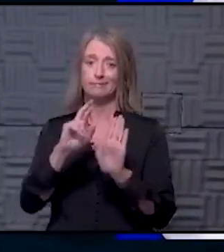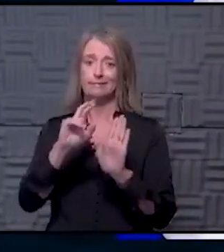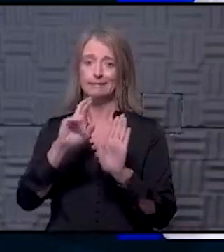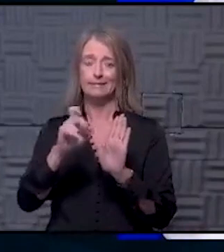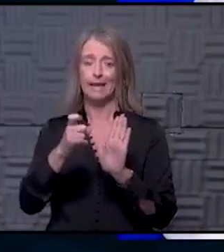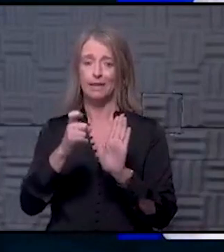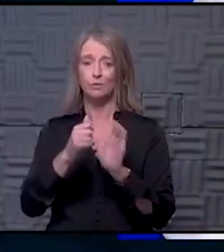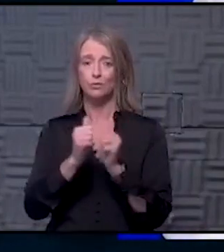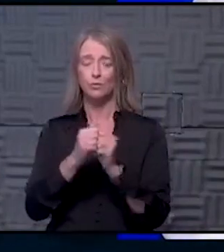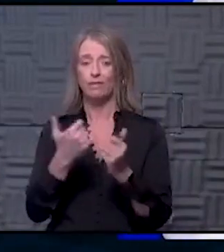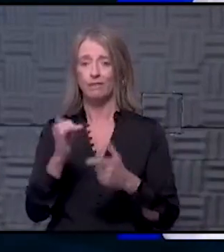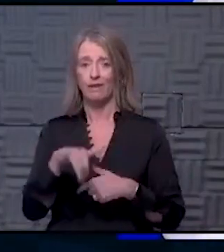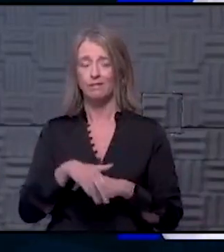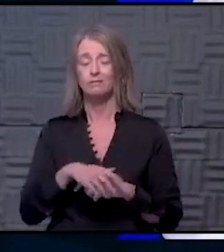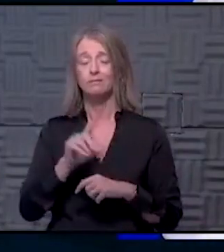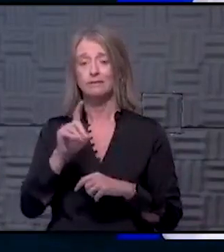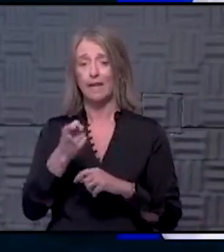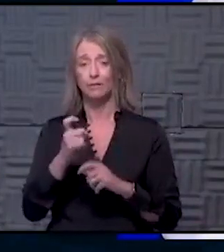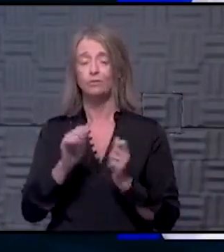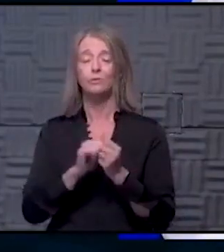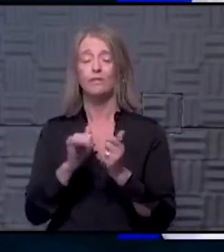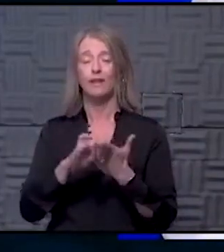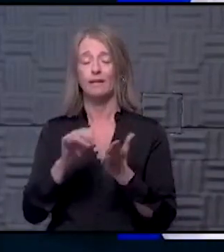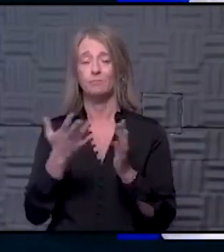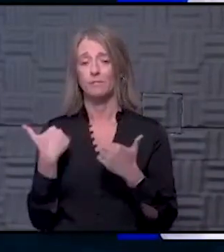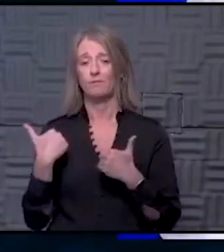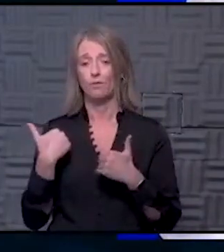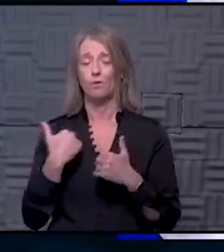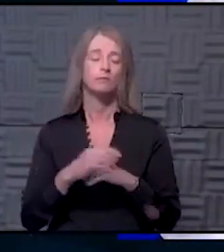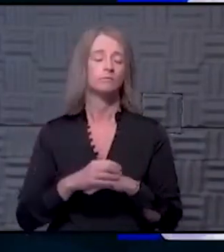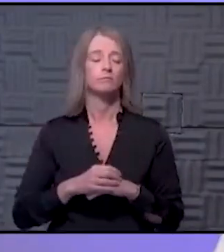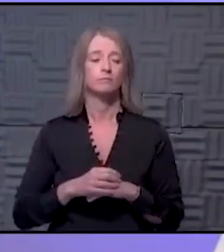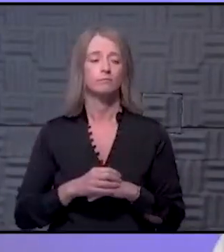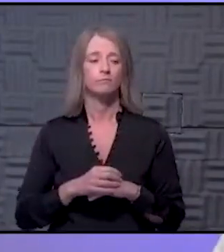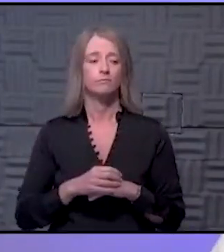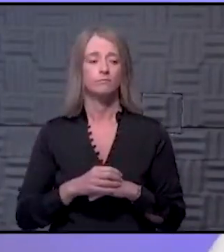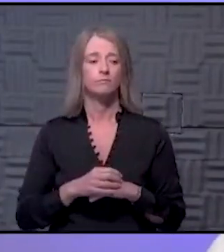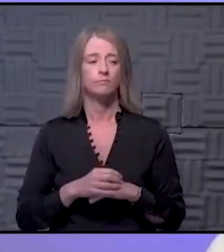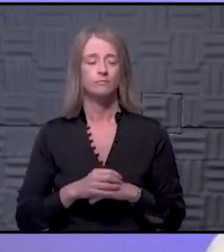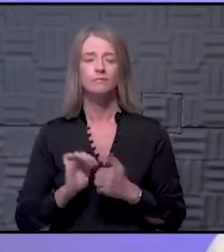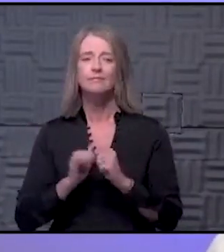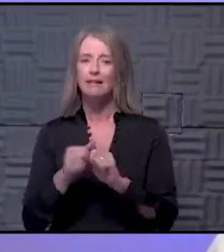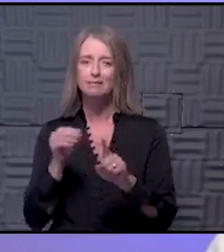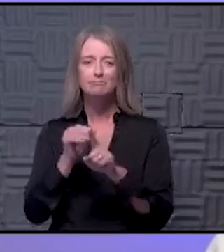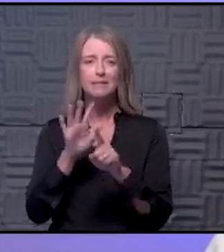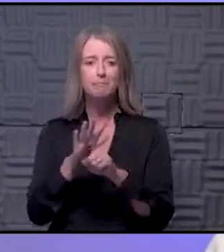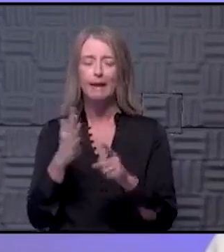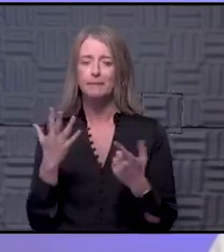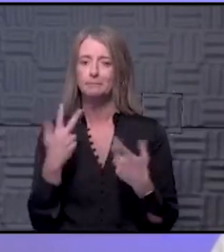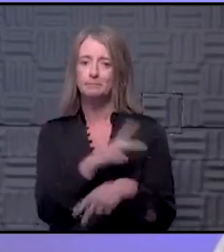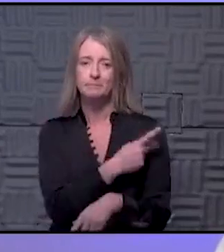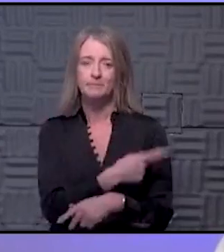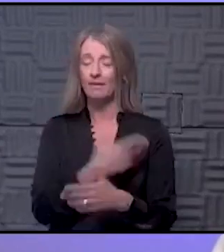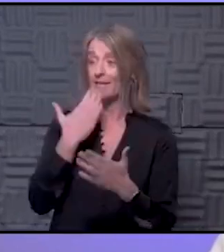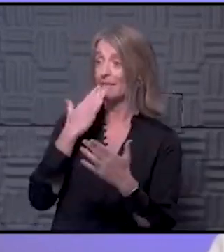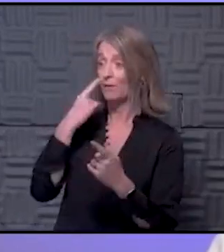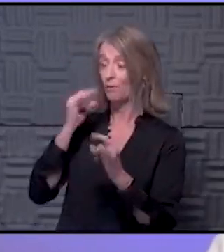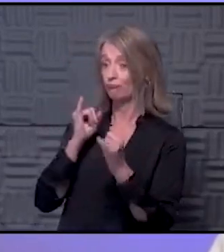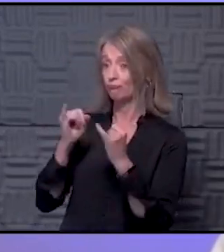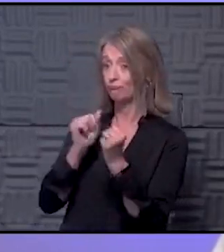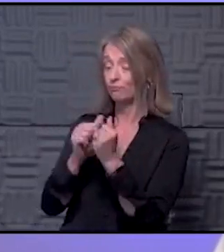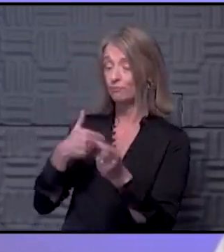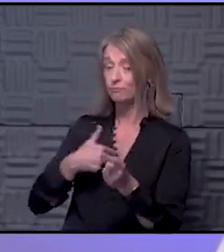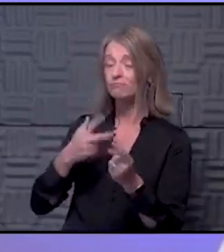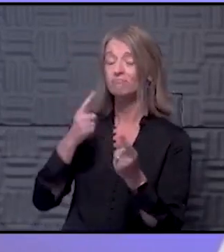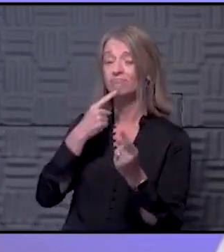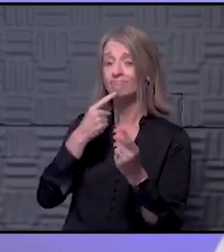not know, what does this cancer do and how does it impact patients? Thank you very much for interviewing me. And